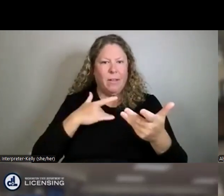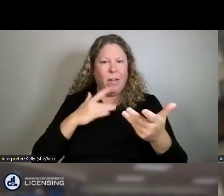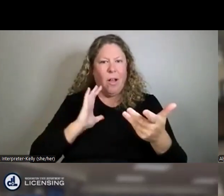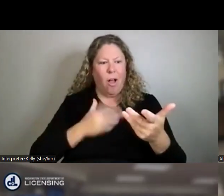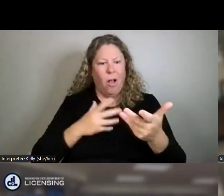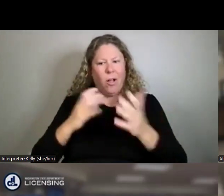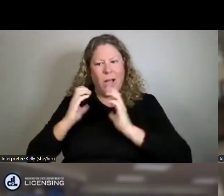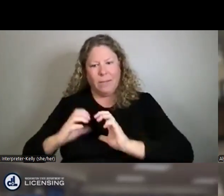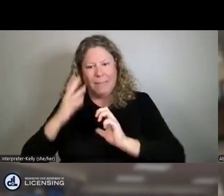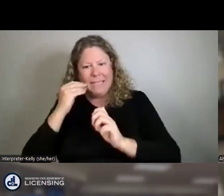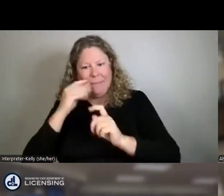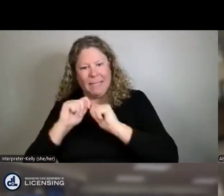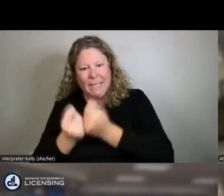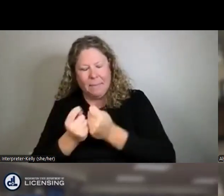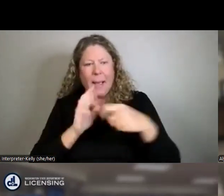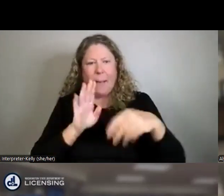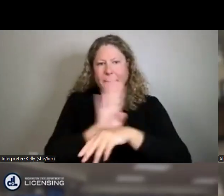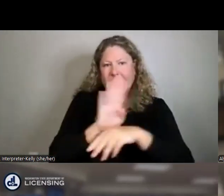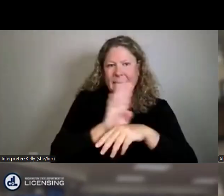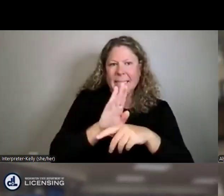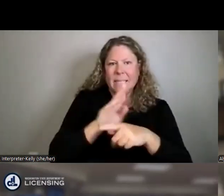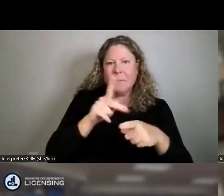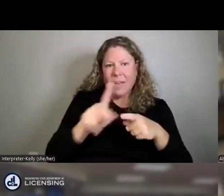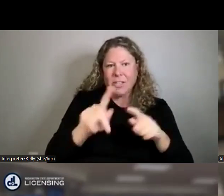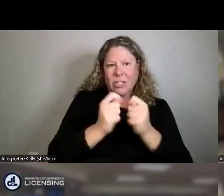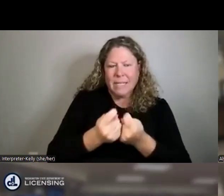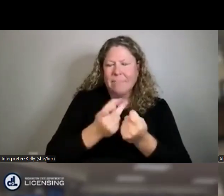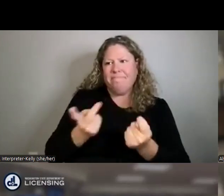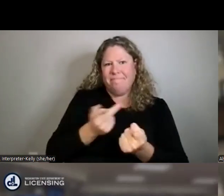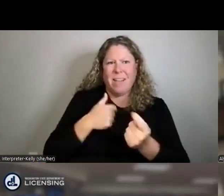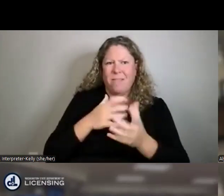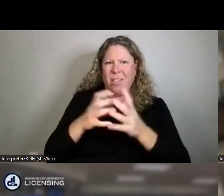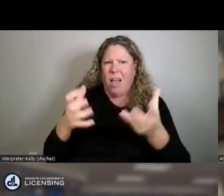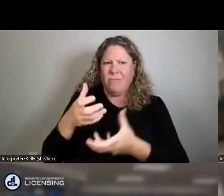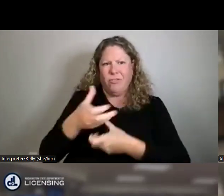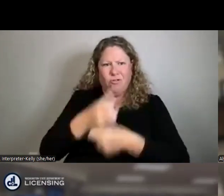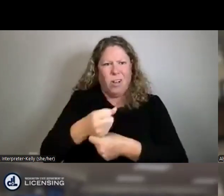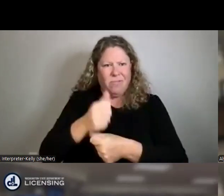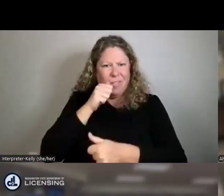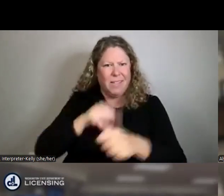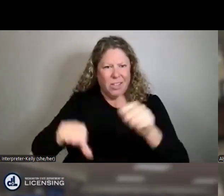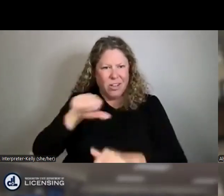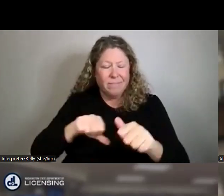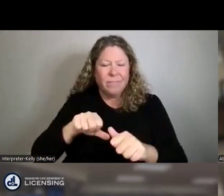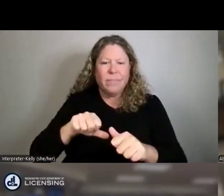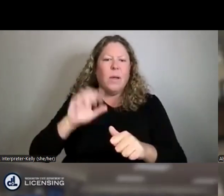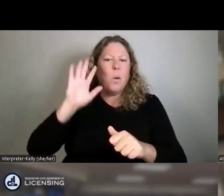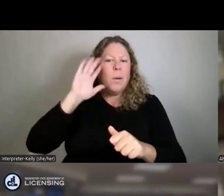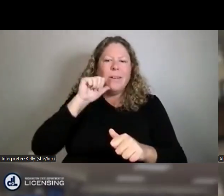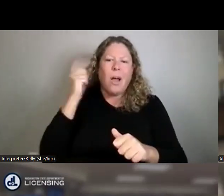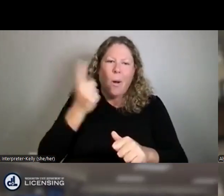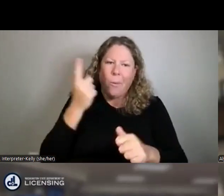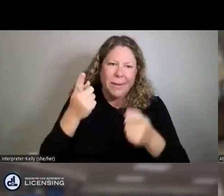experience team and our business and professions team. Um, just throughout it. So, but that's not always going to be the case. There's